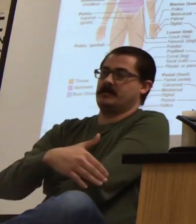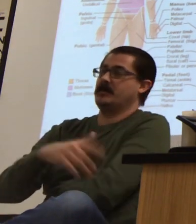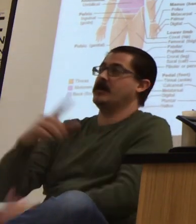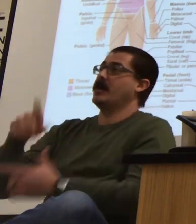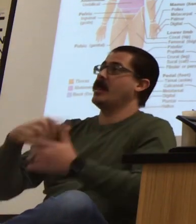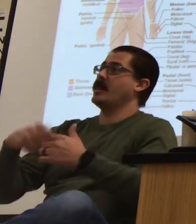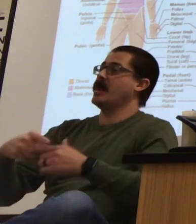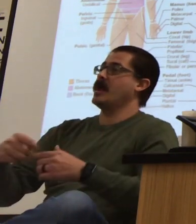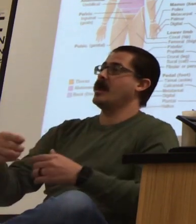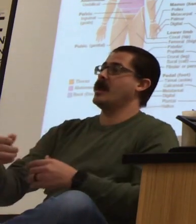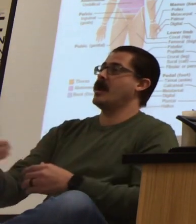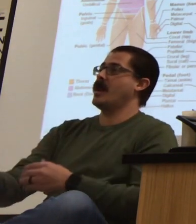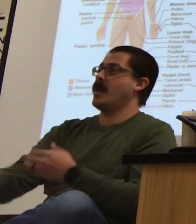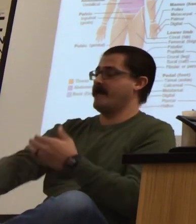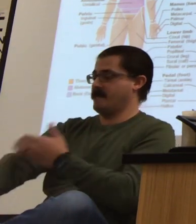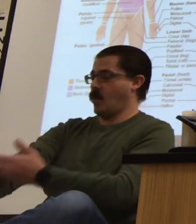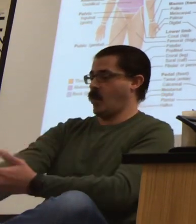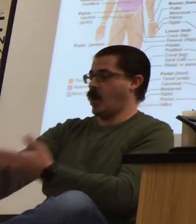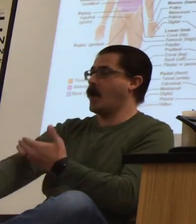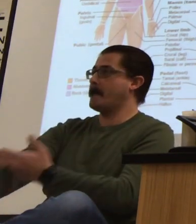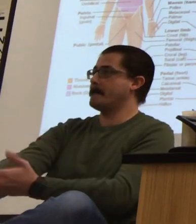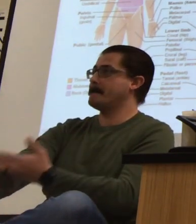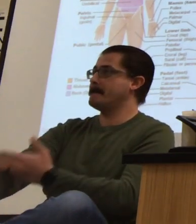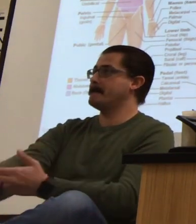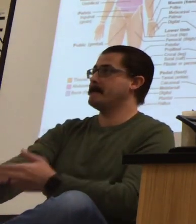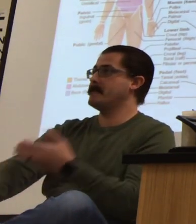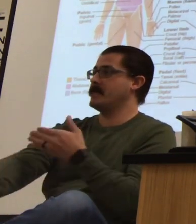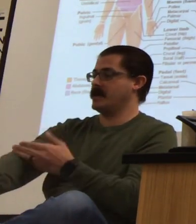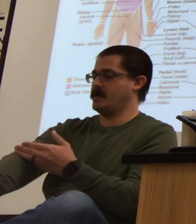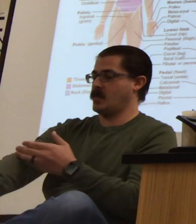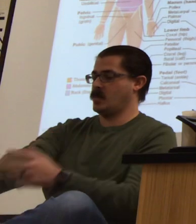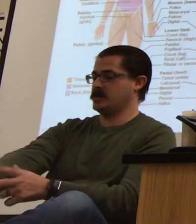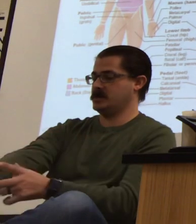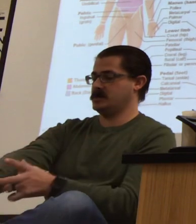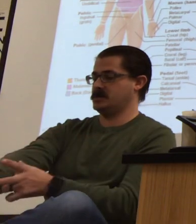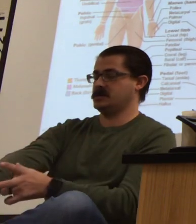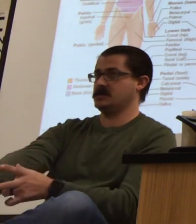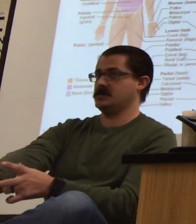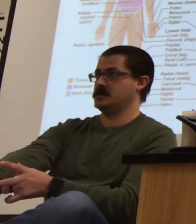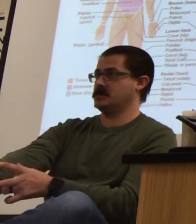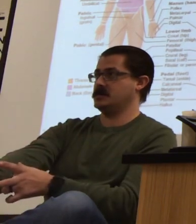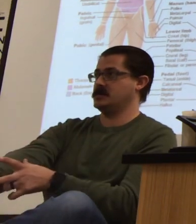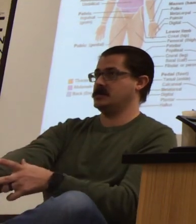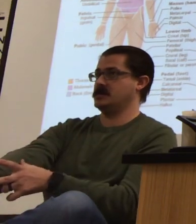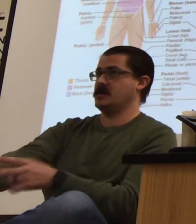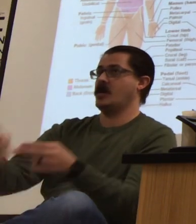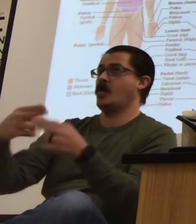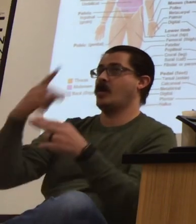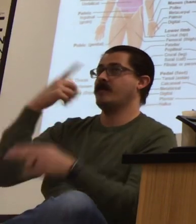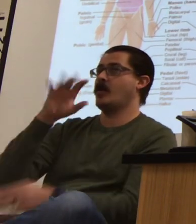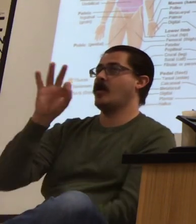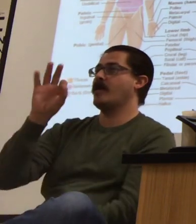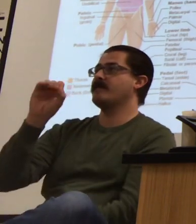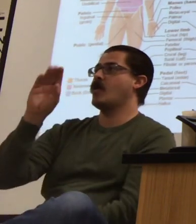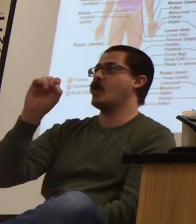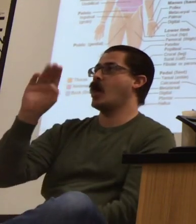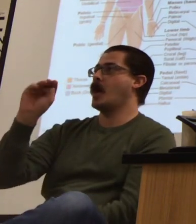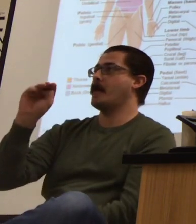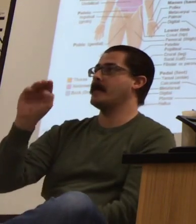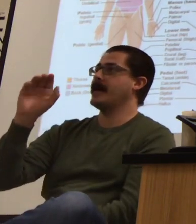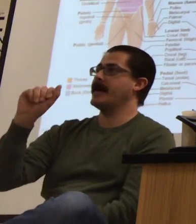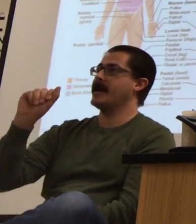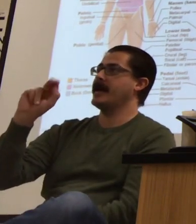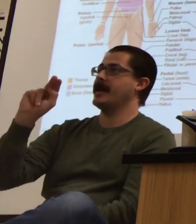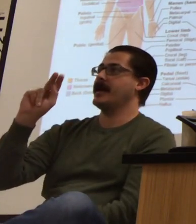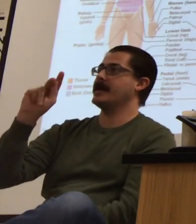to the forearm. The forearm is the region between elbow and wrist. The word for forearm in anatomy is